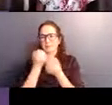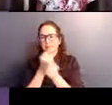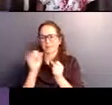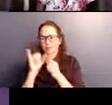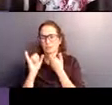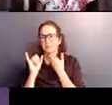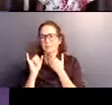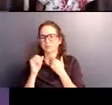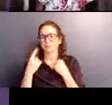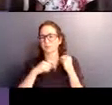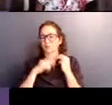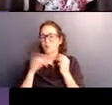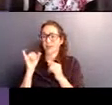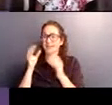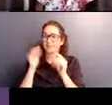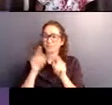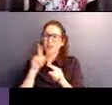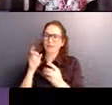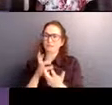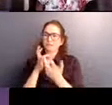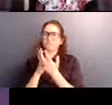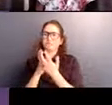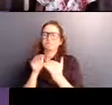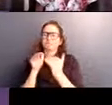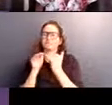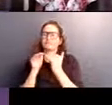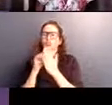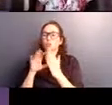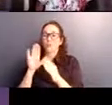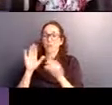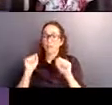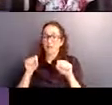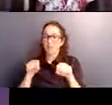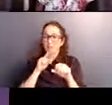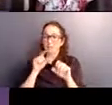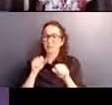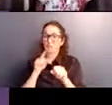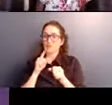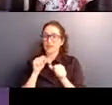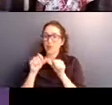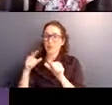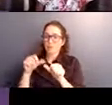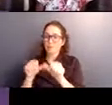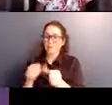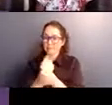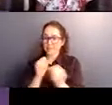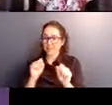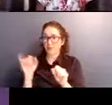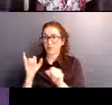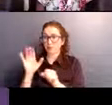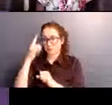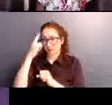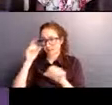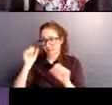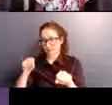teachers have to adapt to meet students' abilities to defend that emotional safety as well as their cognitive development.